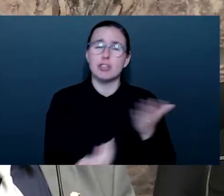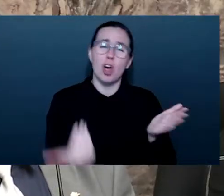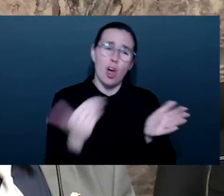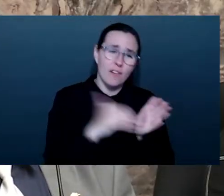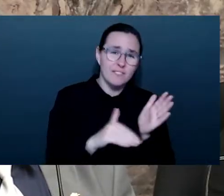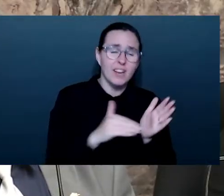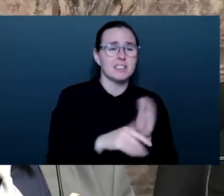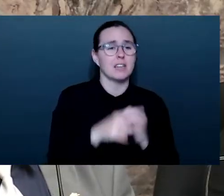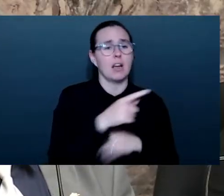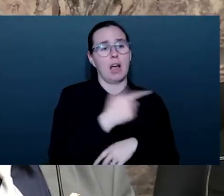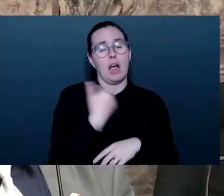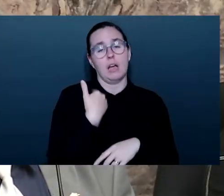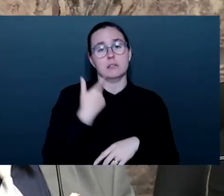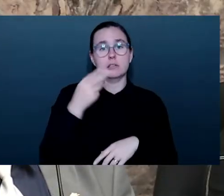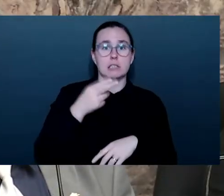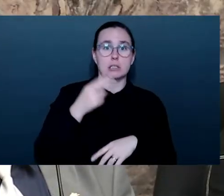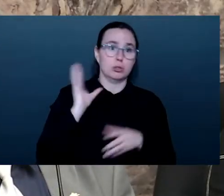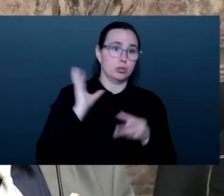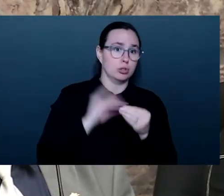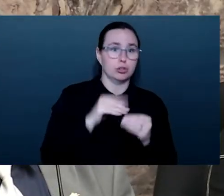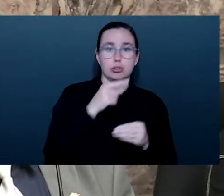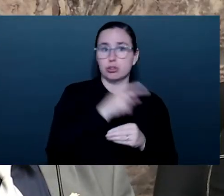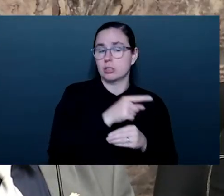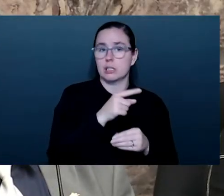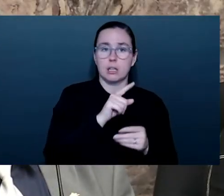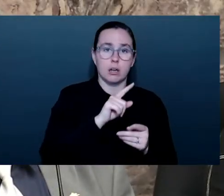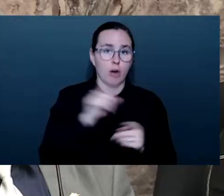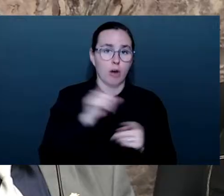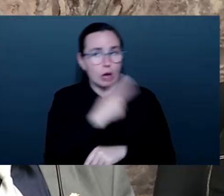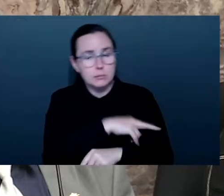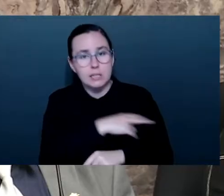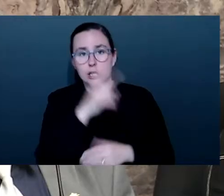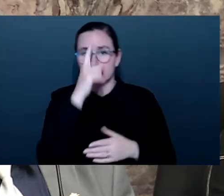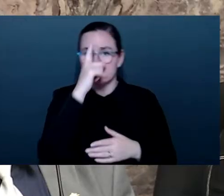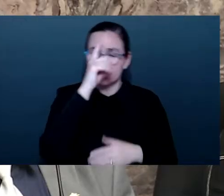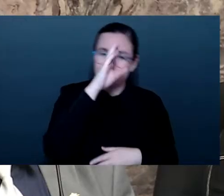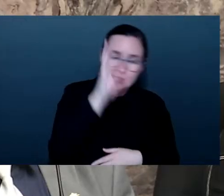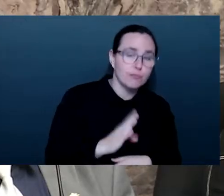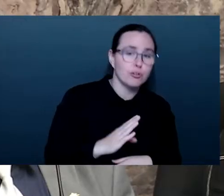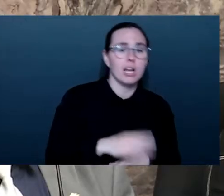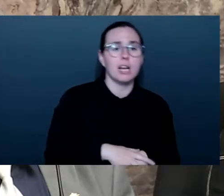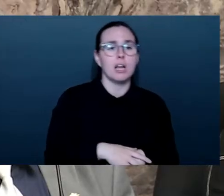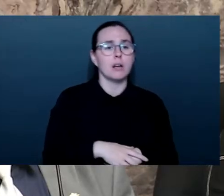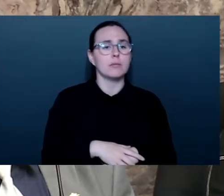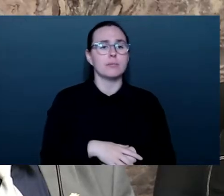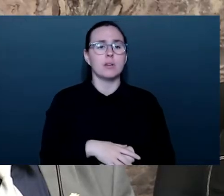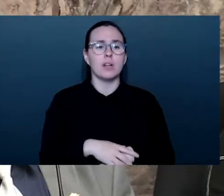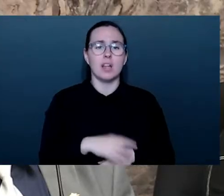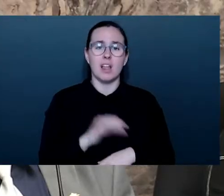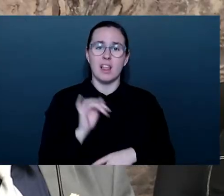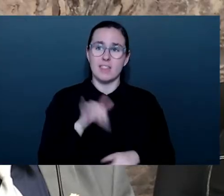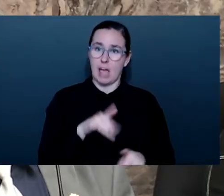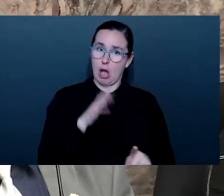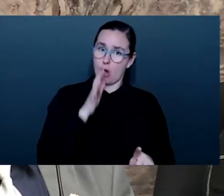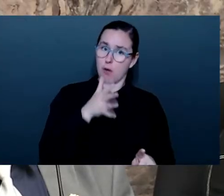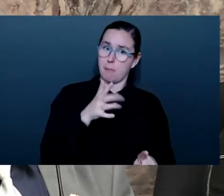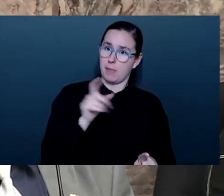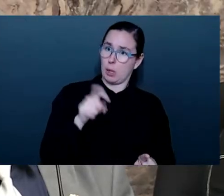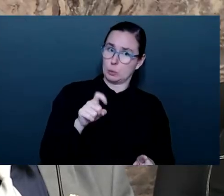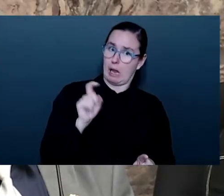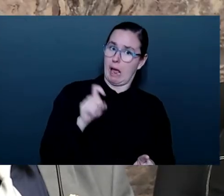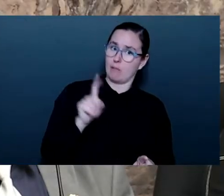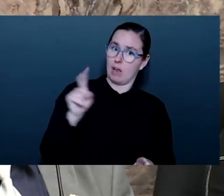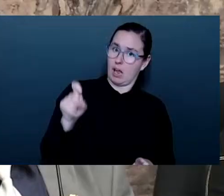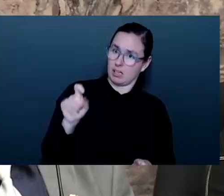to ask. She said, "I saw on the news that someone in BC is being prosecuted for beating a dog. Why is a